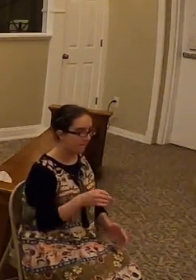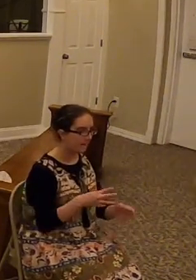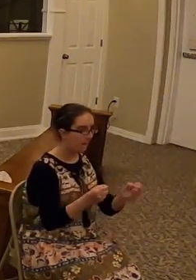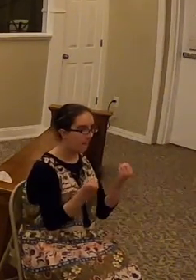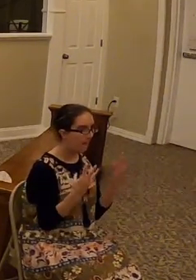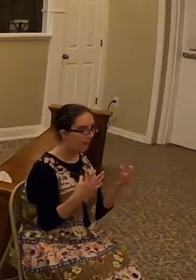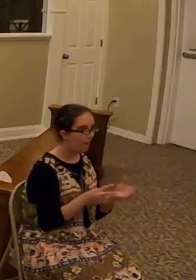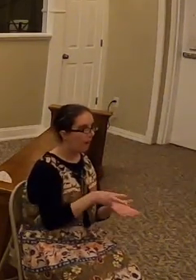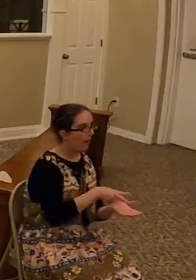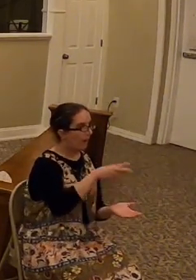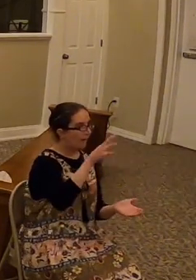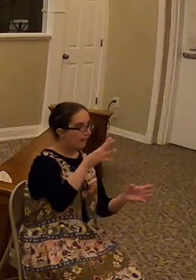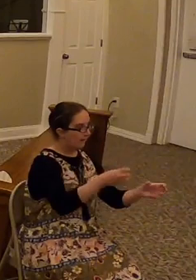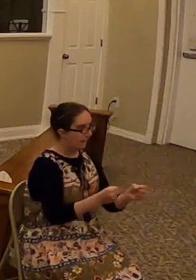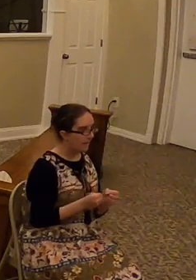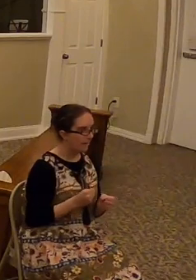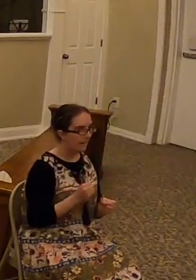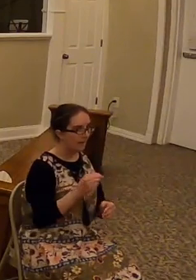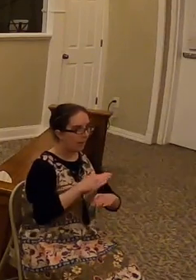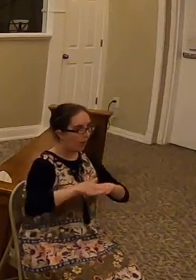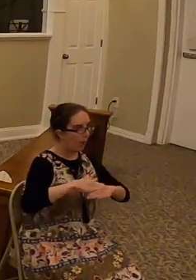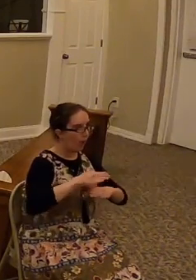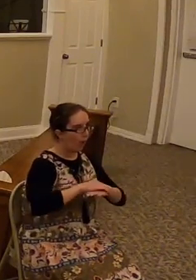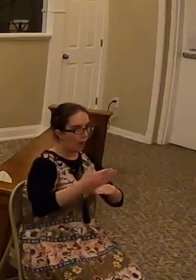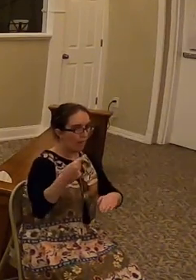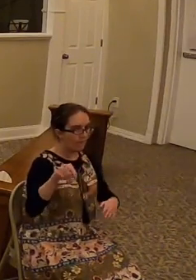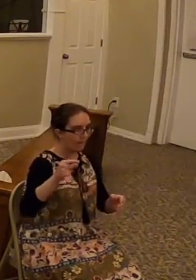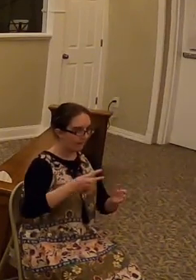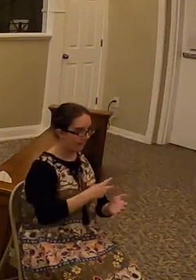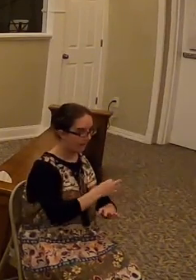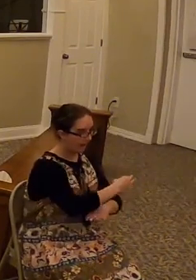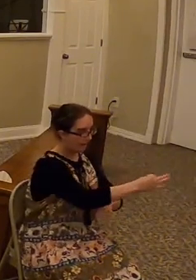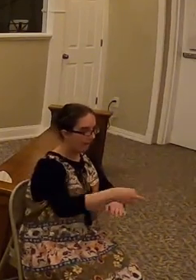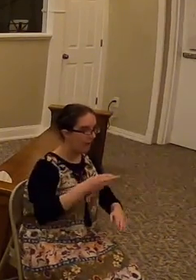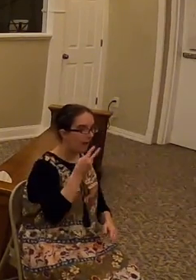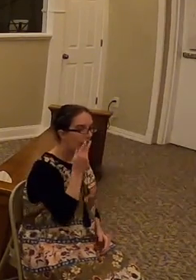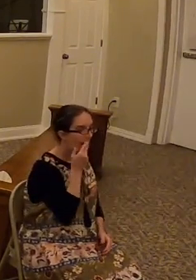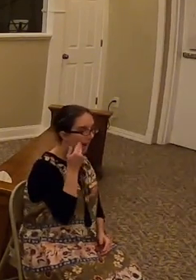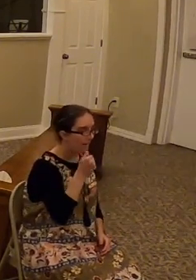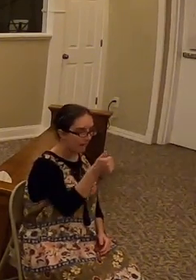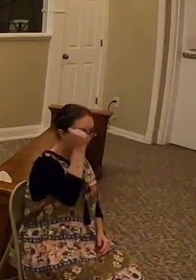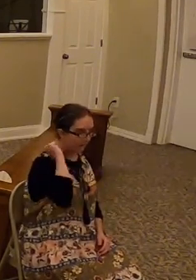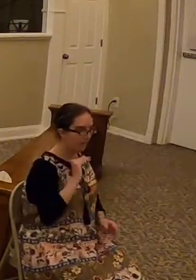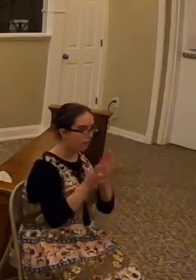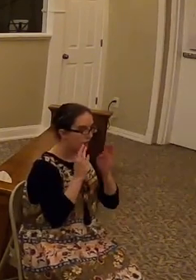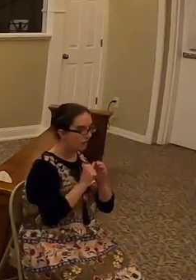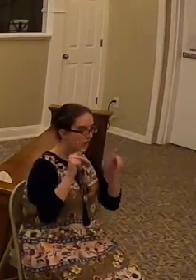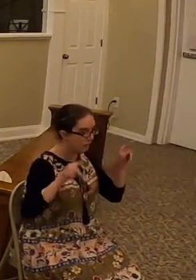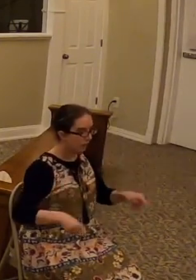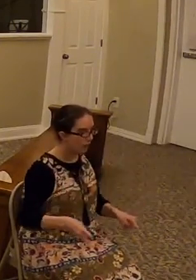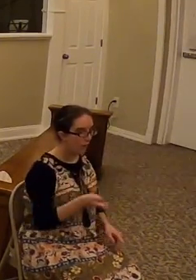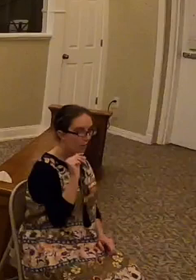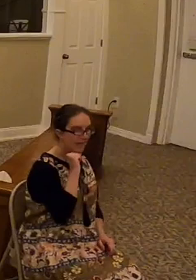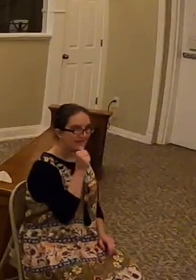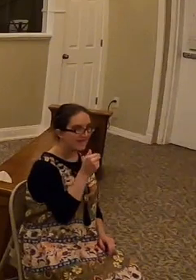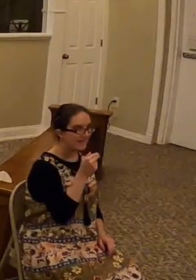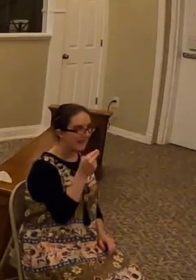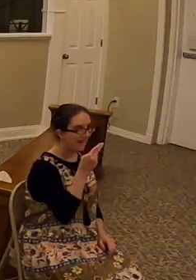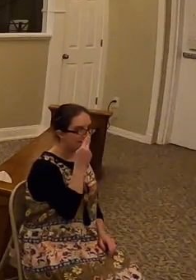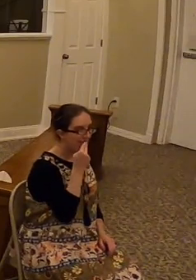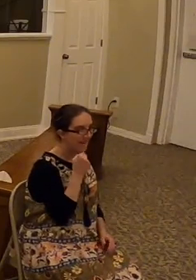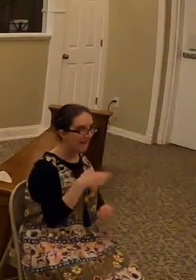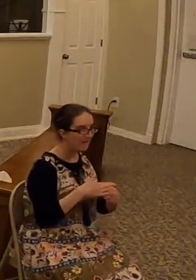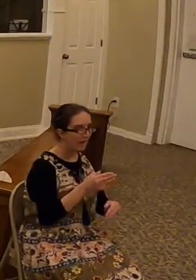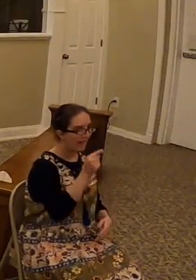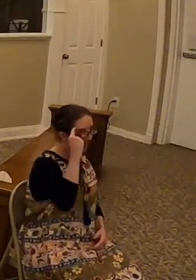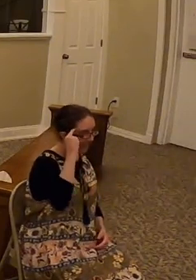going to take a lot of lift to get that little critter off of there. Hallelujah. I was laughing here a while back. I was talking to somebody. It wasn't funny after I got to thinking about